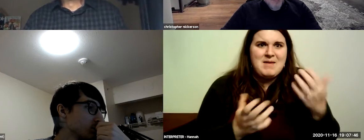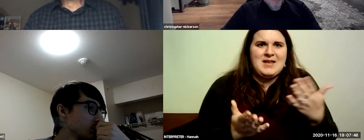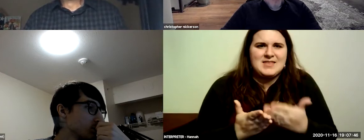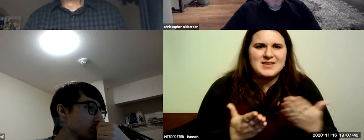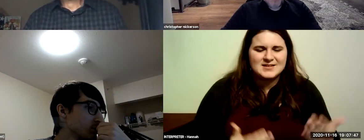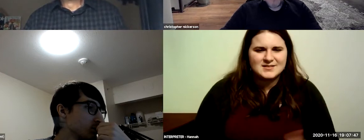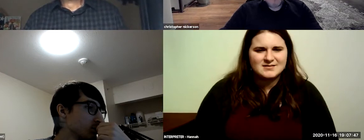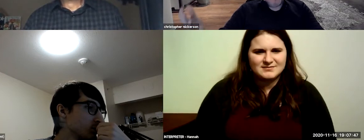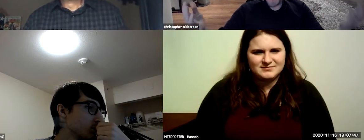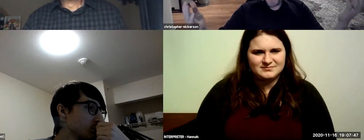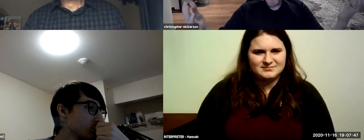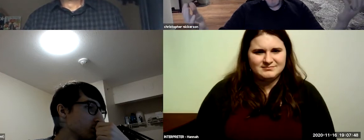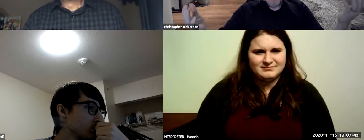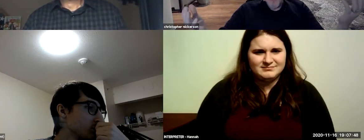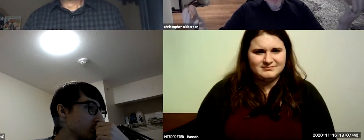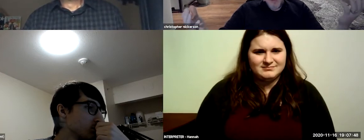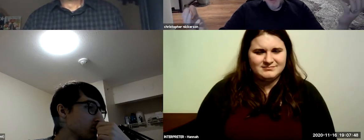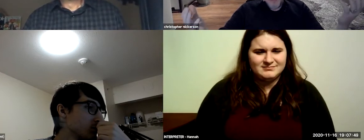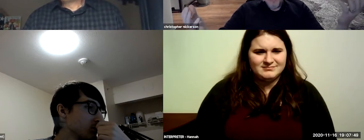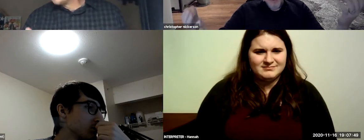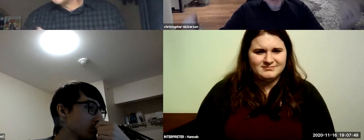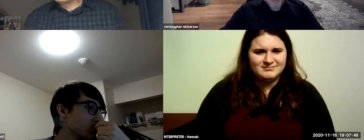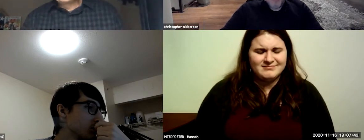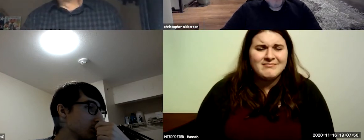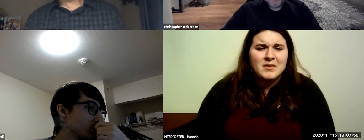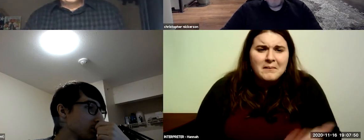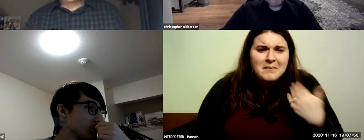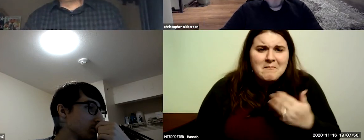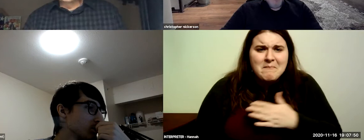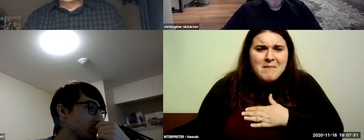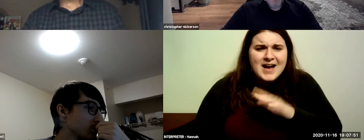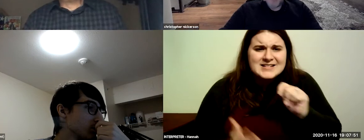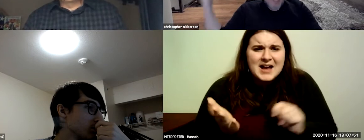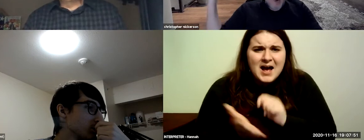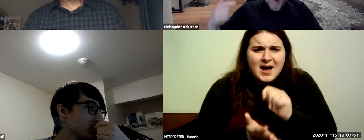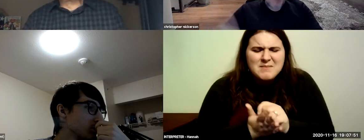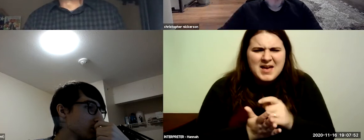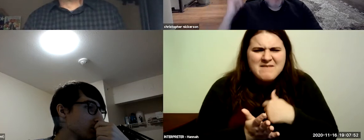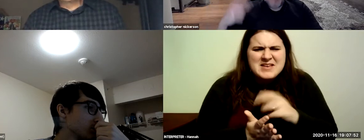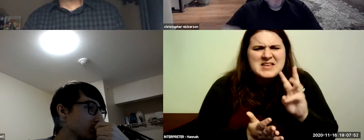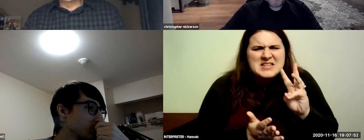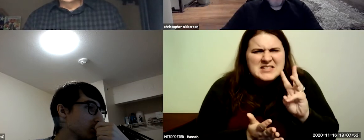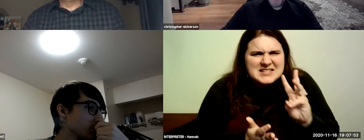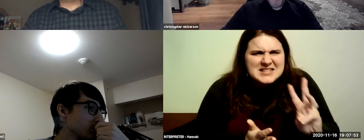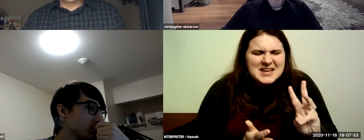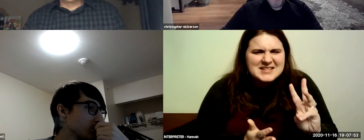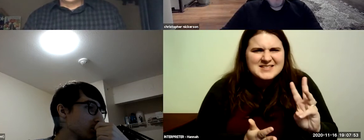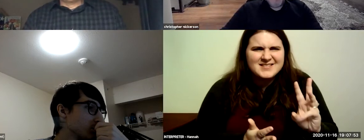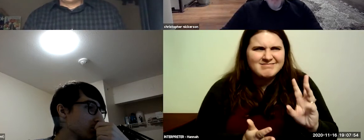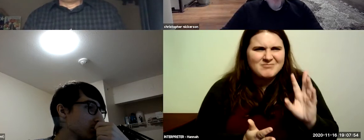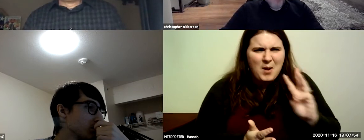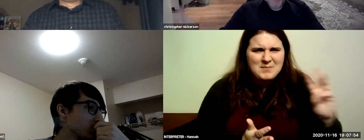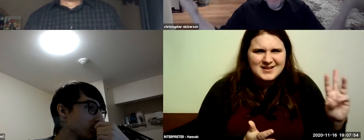when I was a kid, there was like 6 BBSs that you could dial into that had security stuff. That's right. And so I could get on all 6 in a day. That's right. Yep.